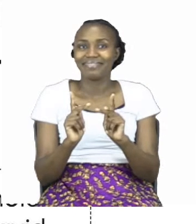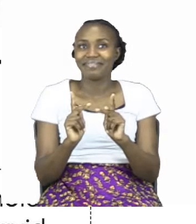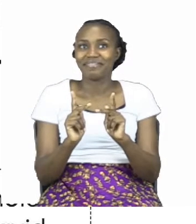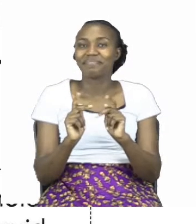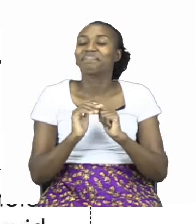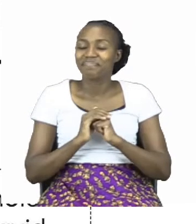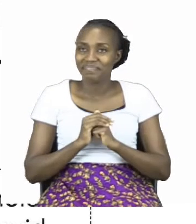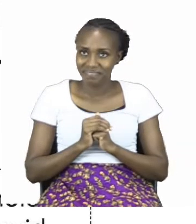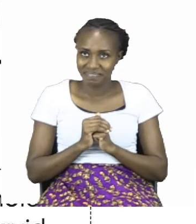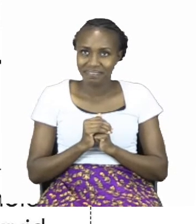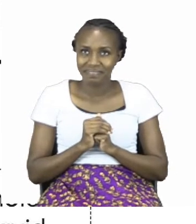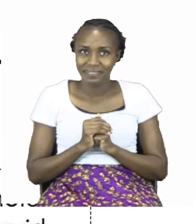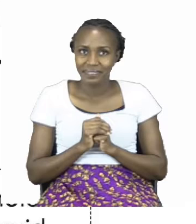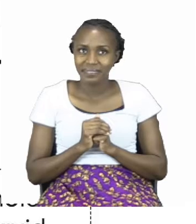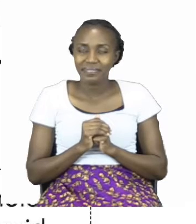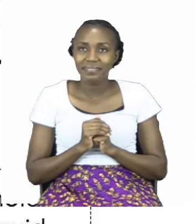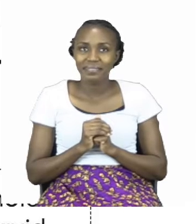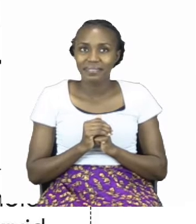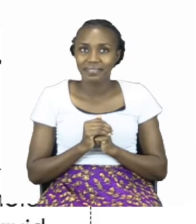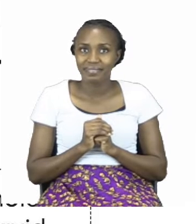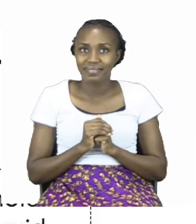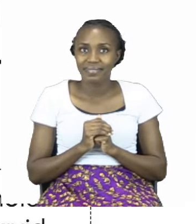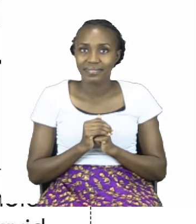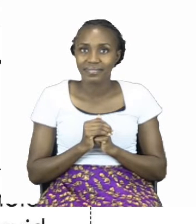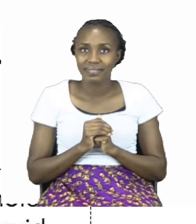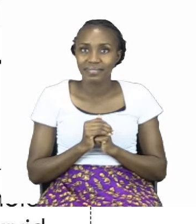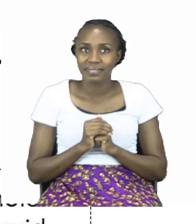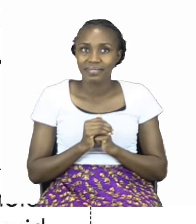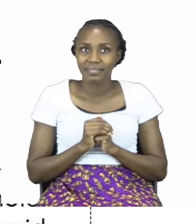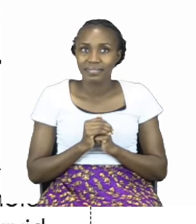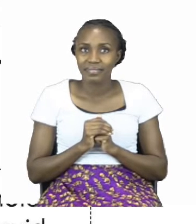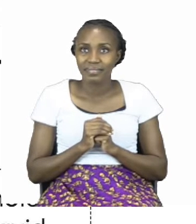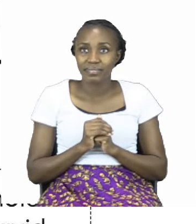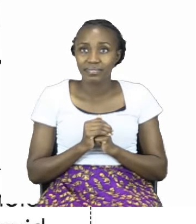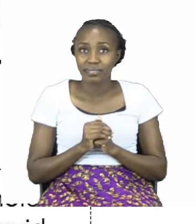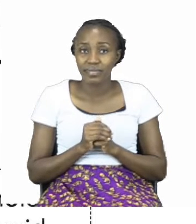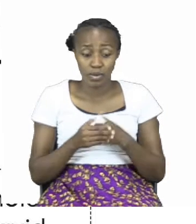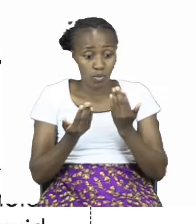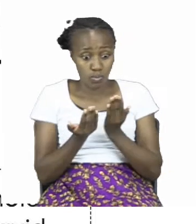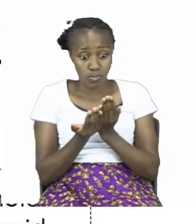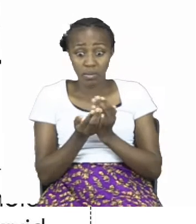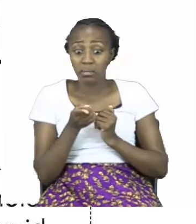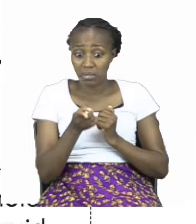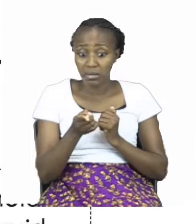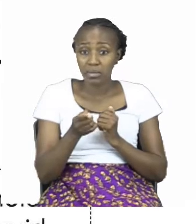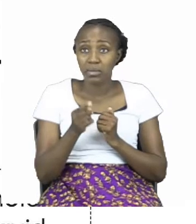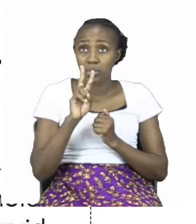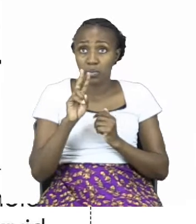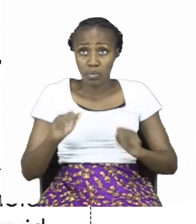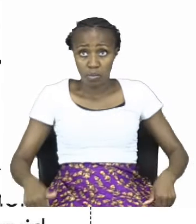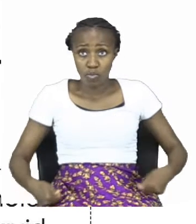finger to say each word out loud. Let's begin. Jack and David were